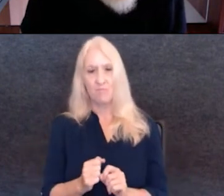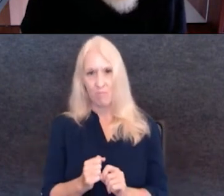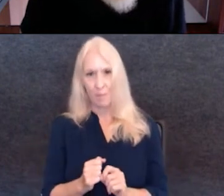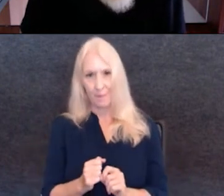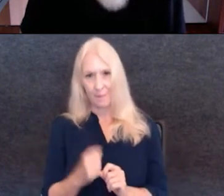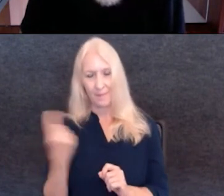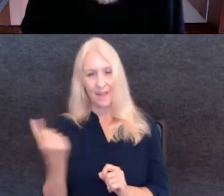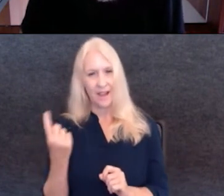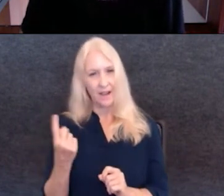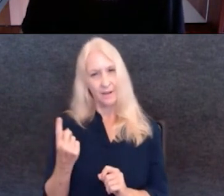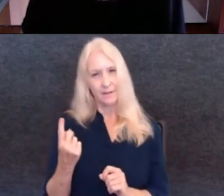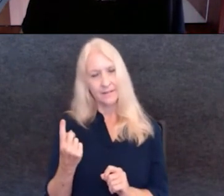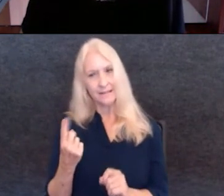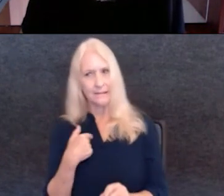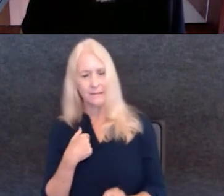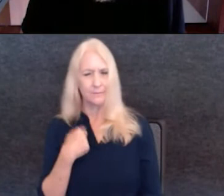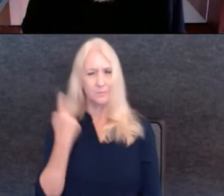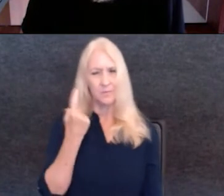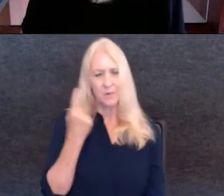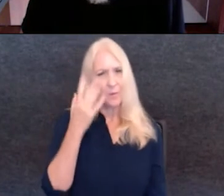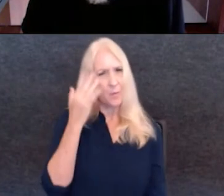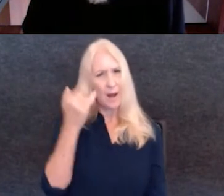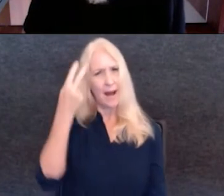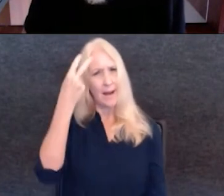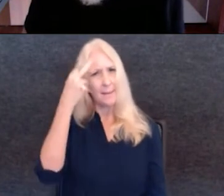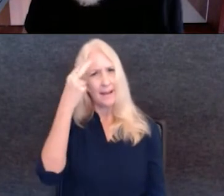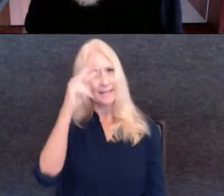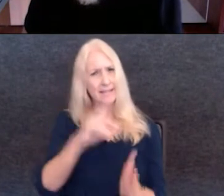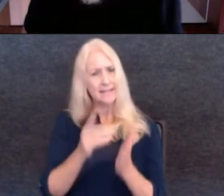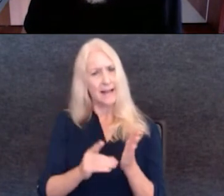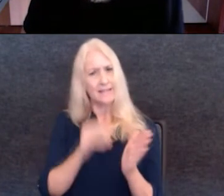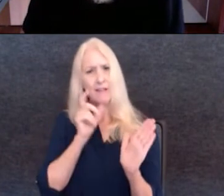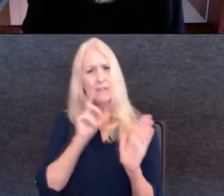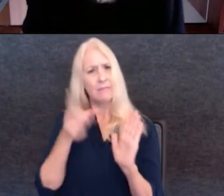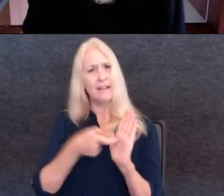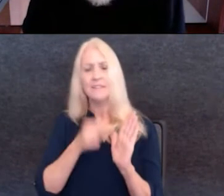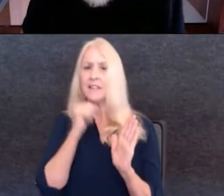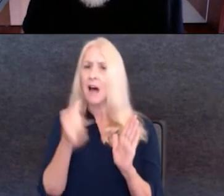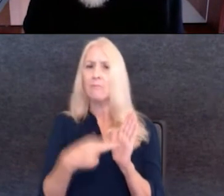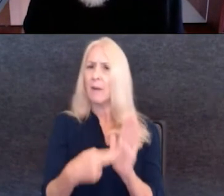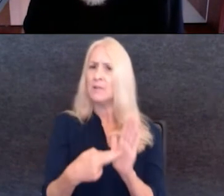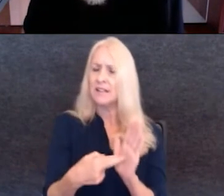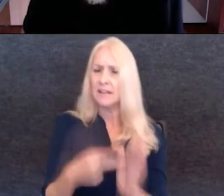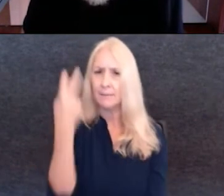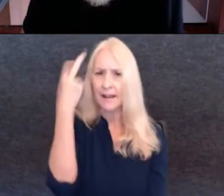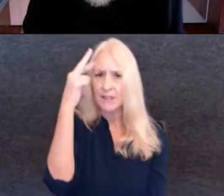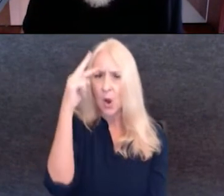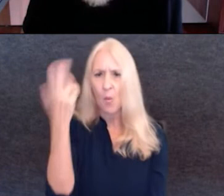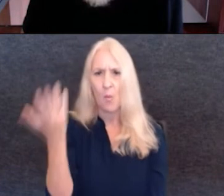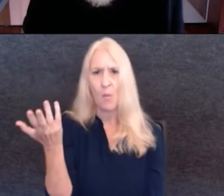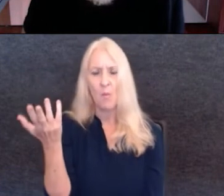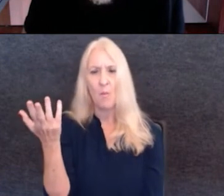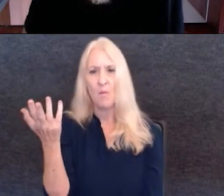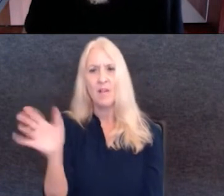myself when I was a student of design is why Mexican design is not recognized or is not represented either in Mexico or abroad. Like I